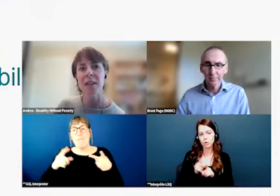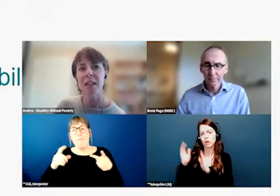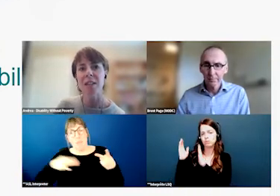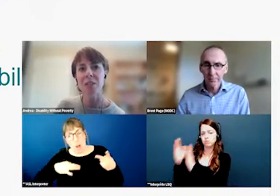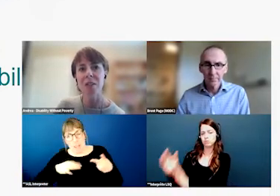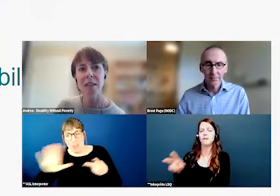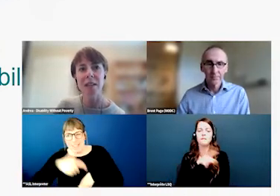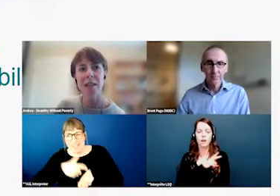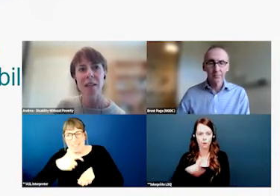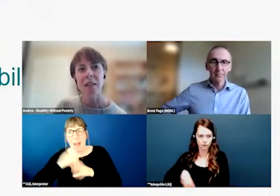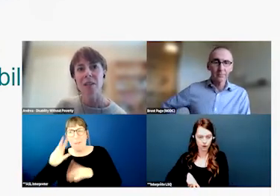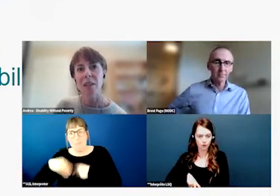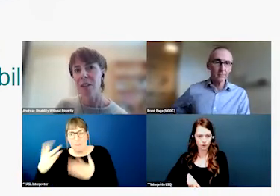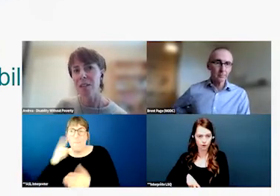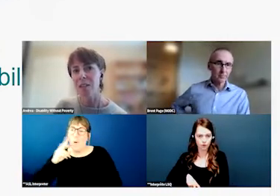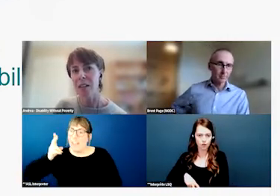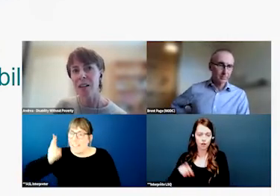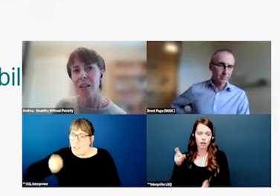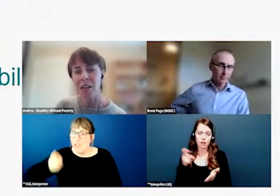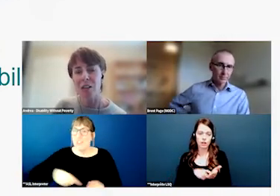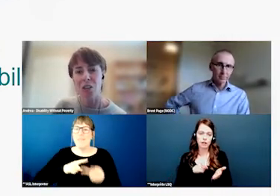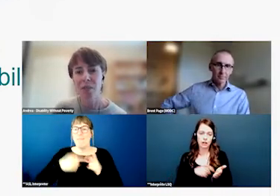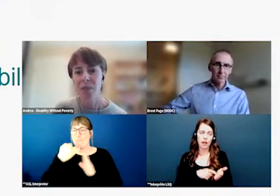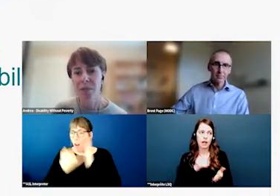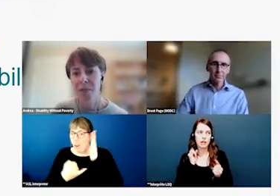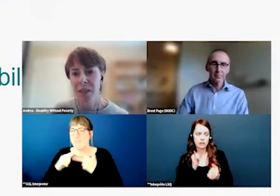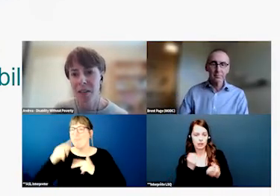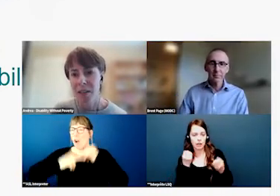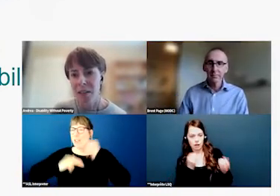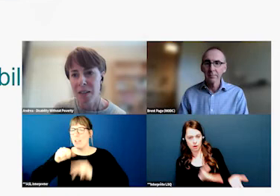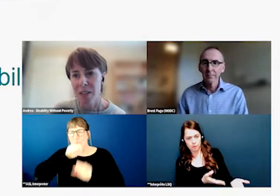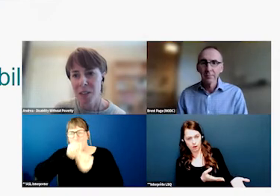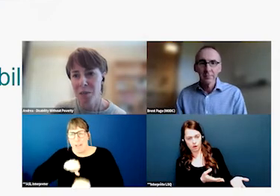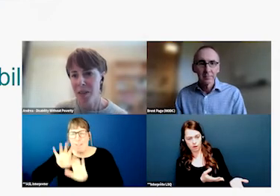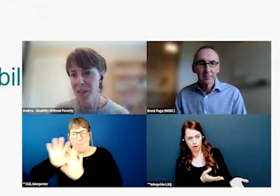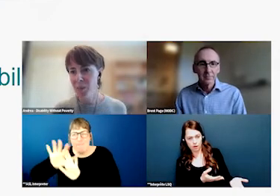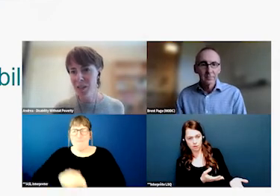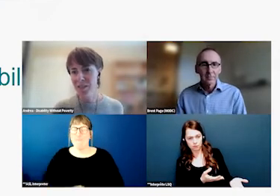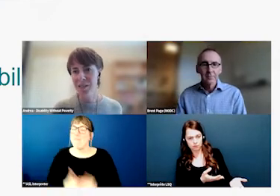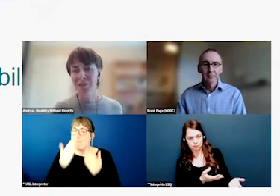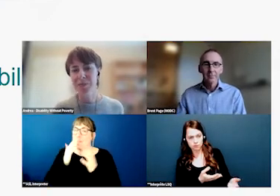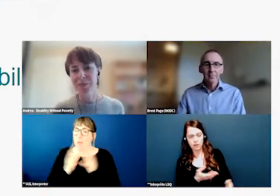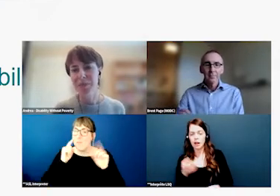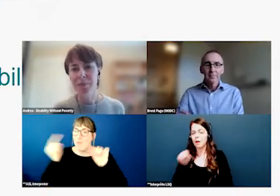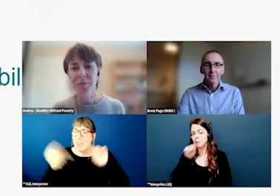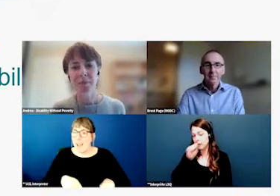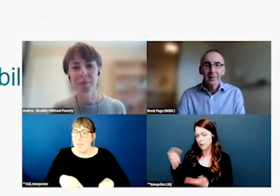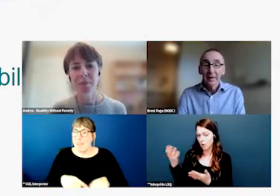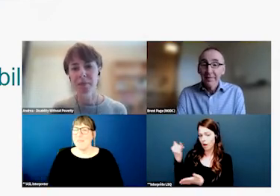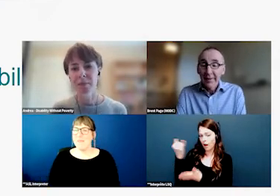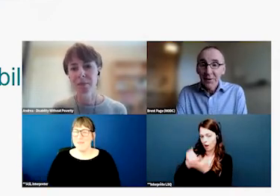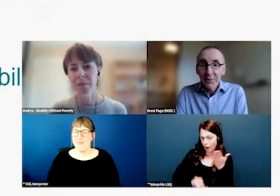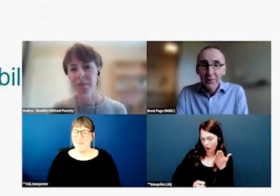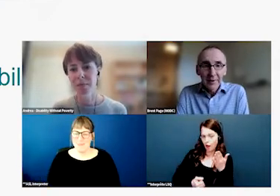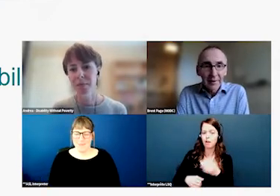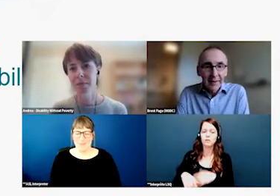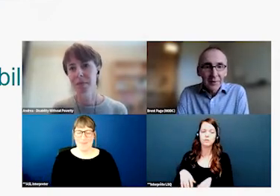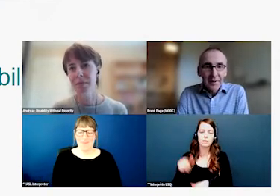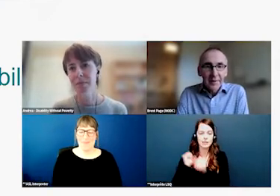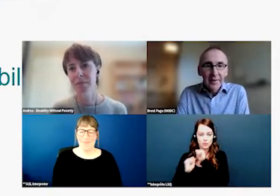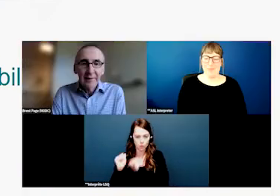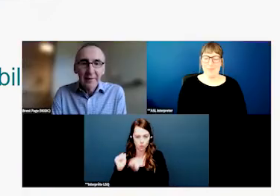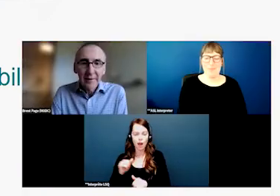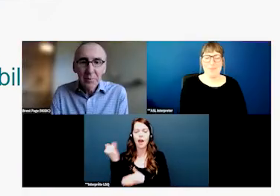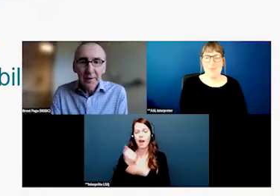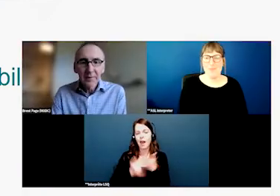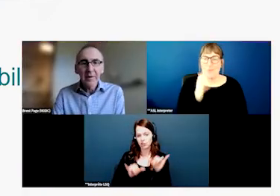of history, the arts, and architecture. Thank you for being here, Brent. Thank you,